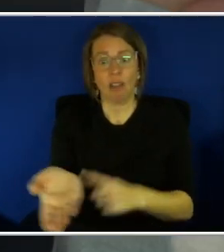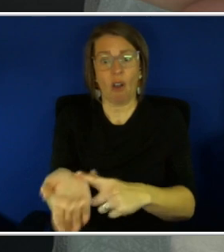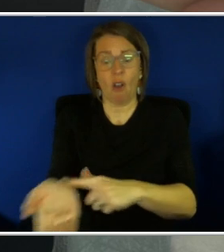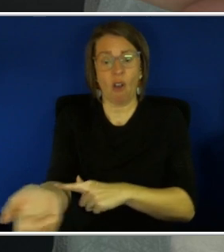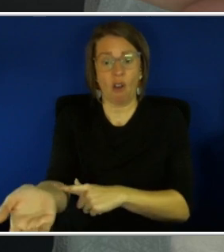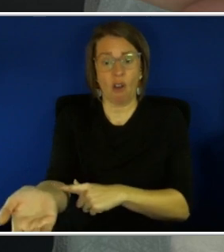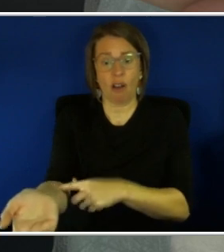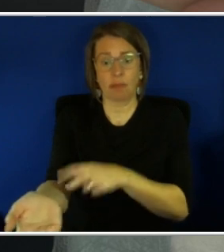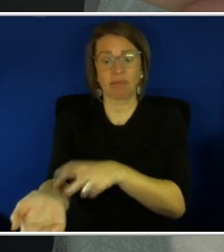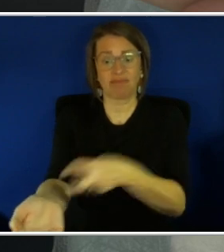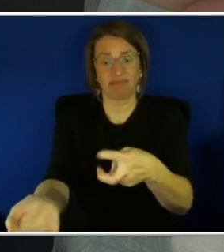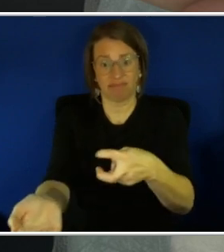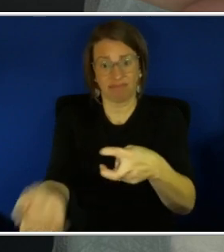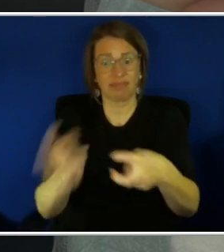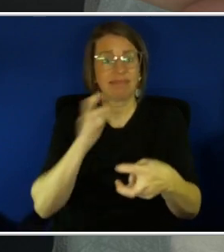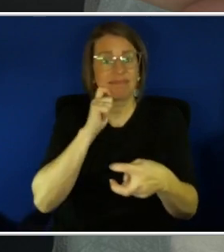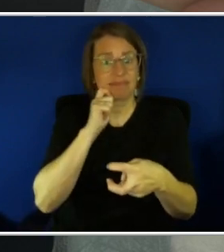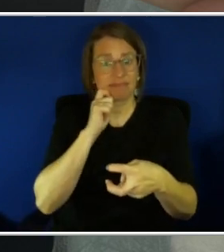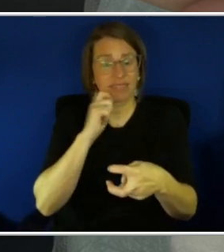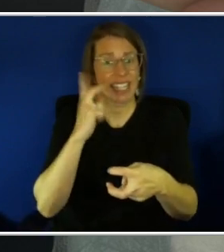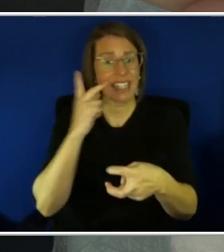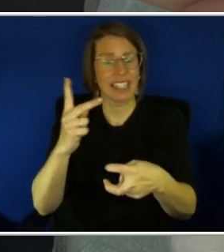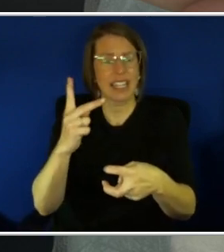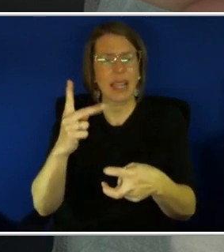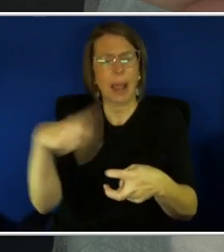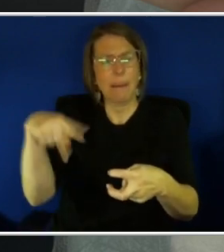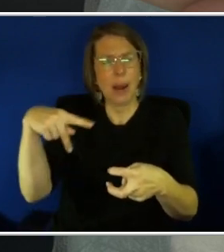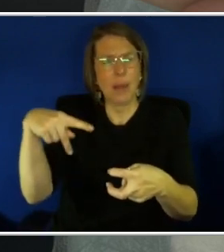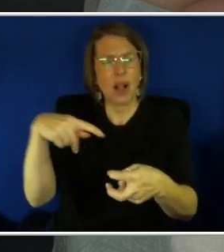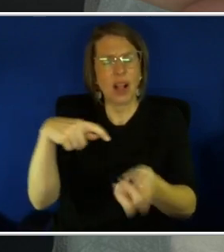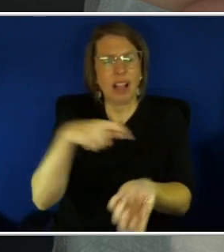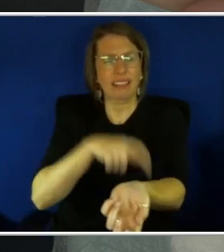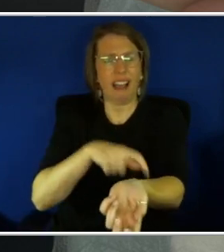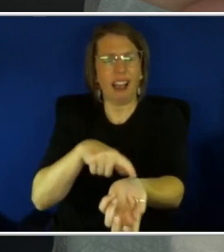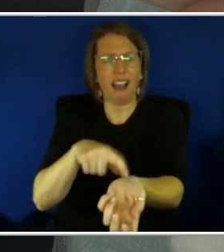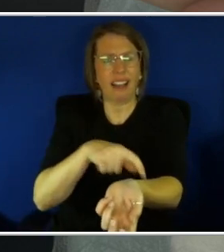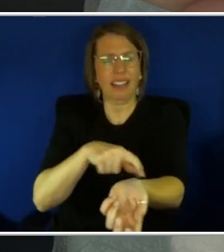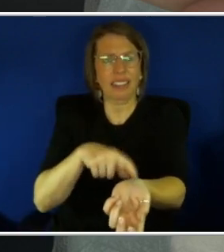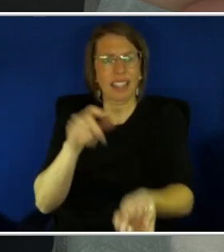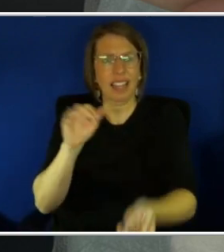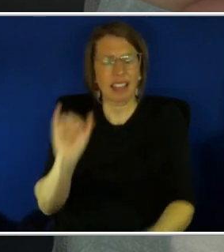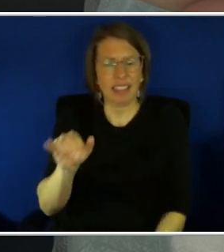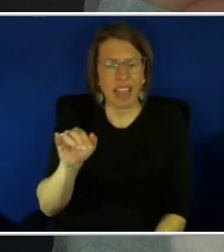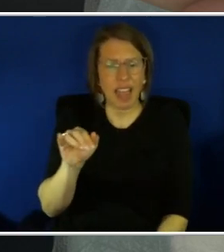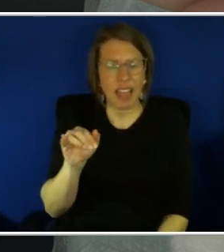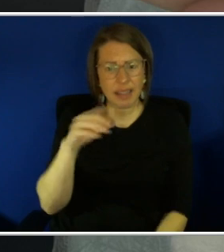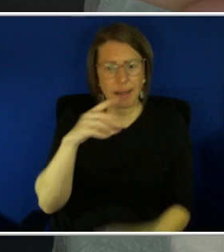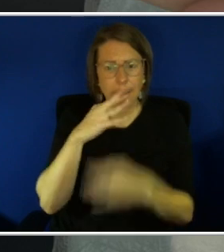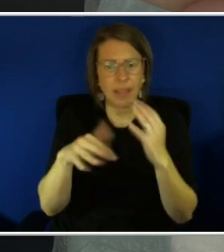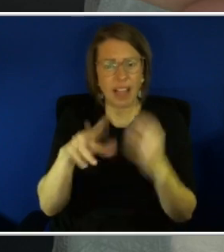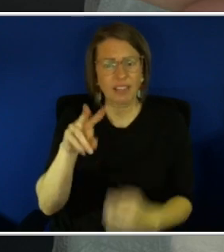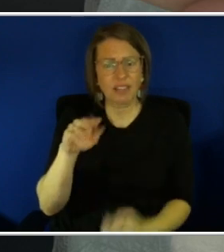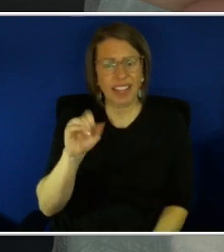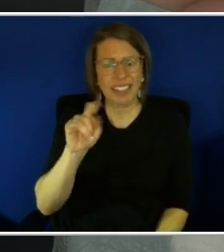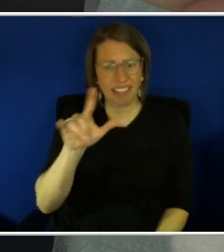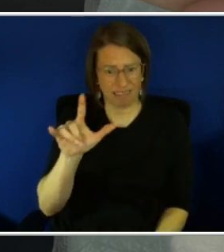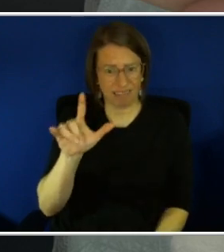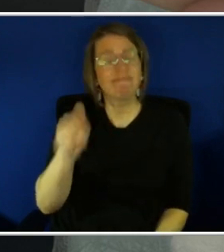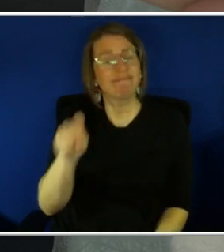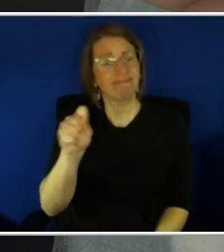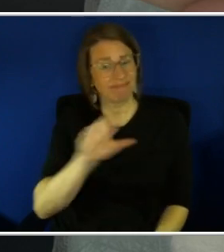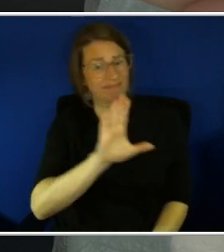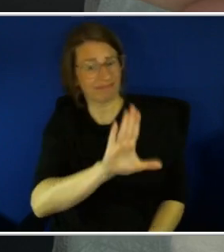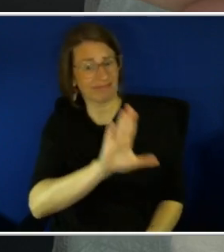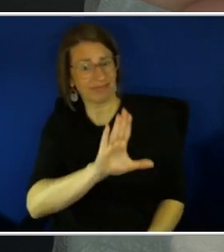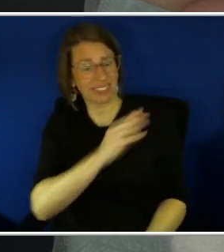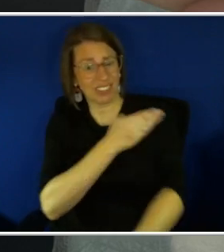some skin, and I see some purple dots. Is that the marking of the blood vessel? What is that? Yeah, so this is Mr. Fiedler's arm. That's the radial